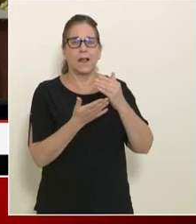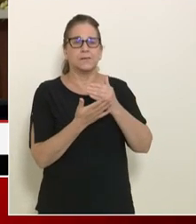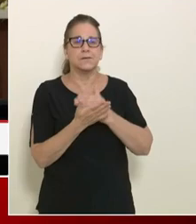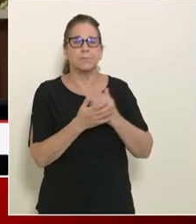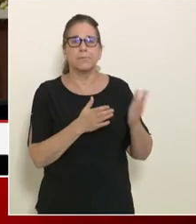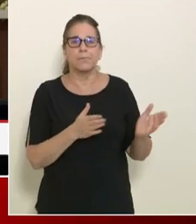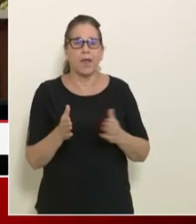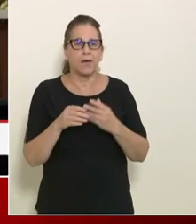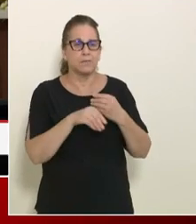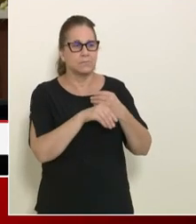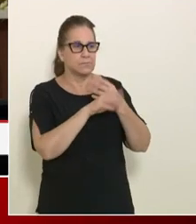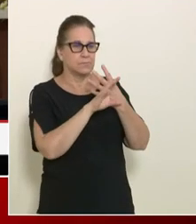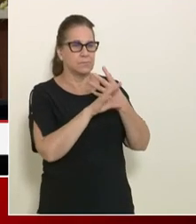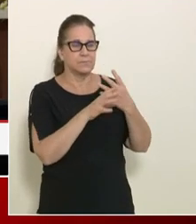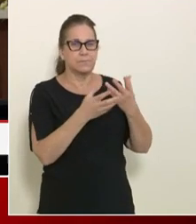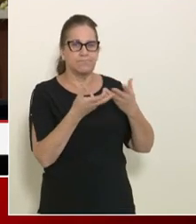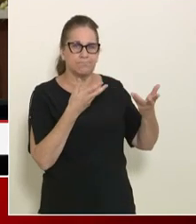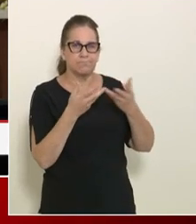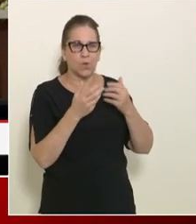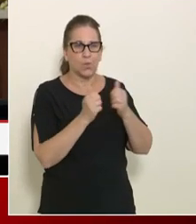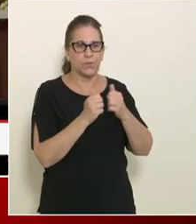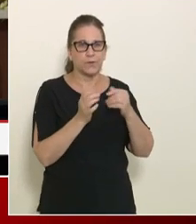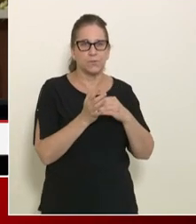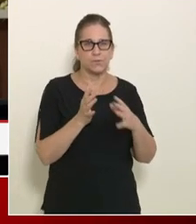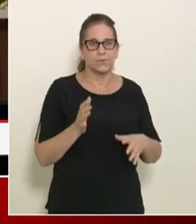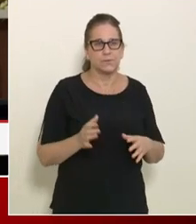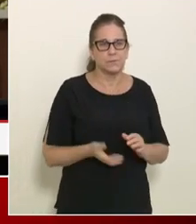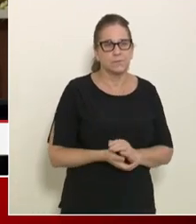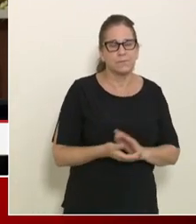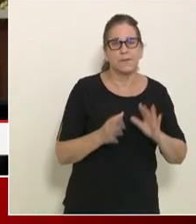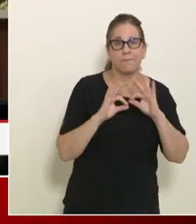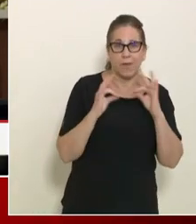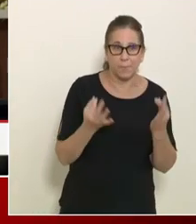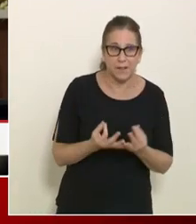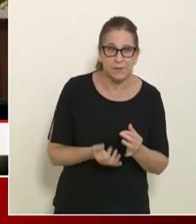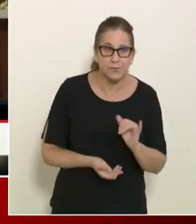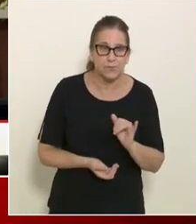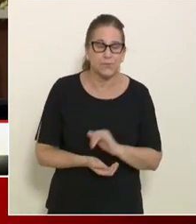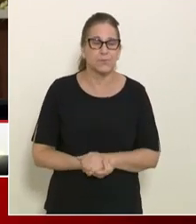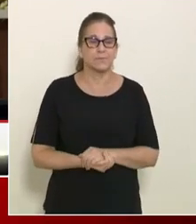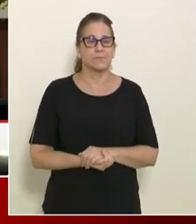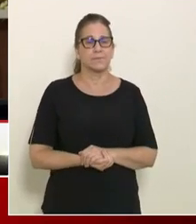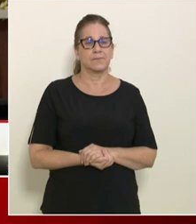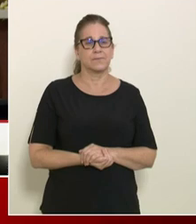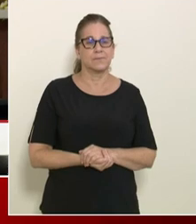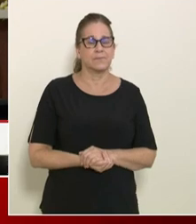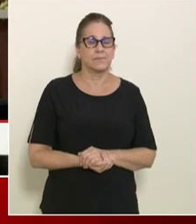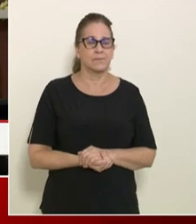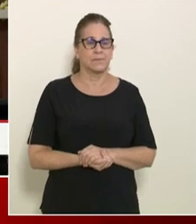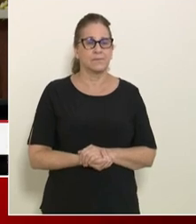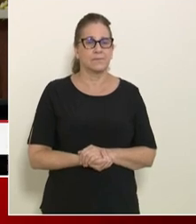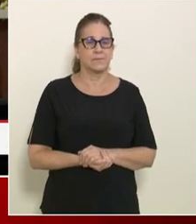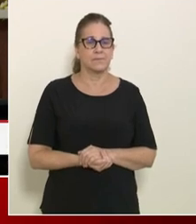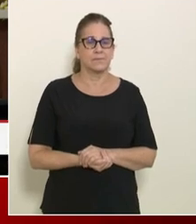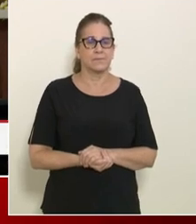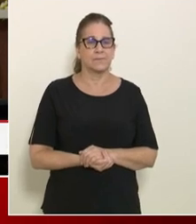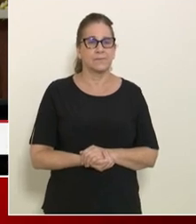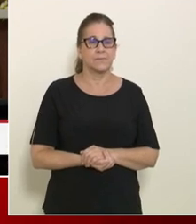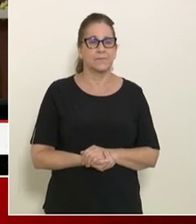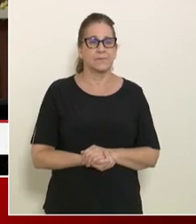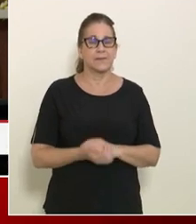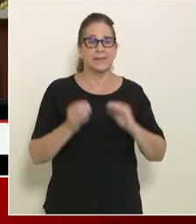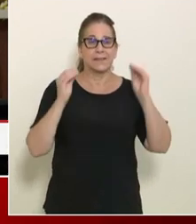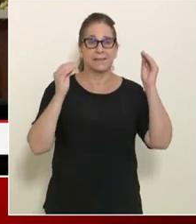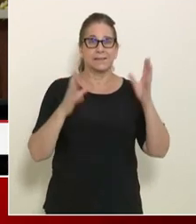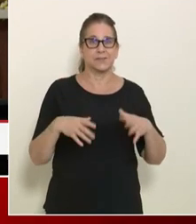keep engaged with all their students and all their families. So we understand that they are doing lots of outreach, as the Chancellor is describing. We